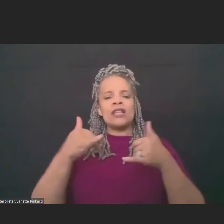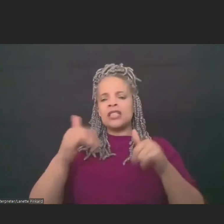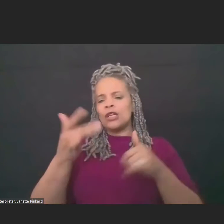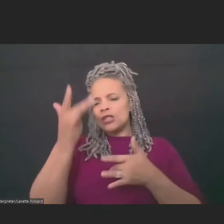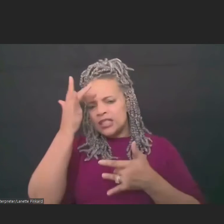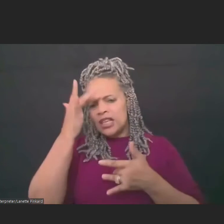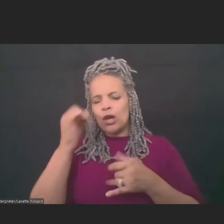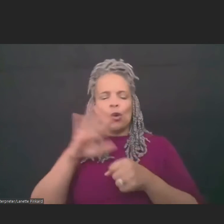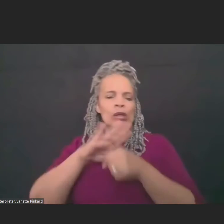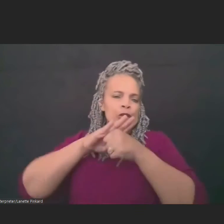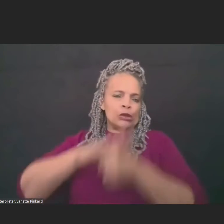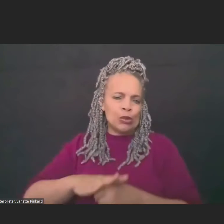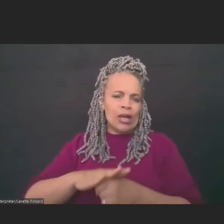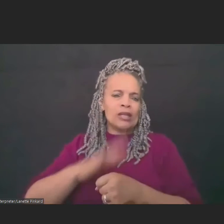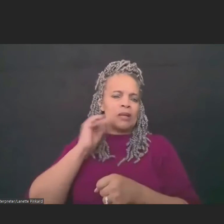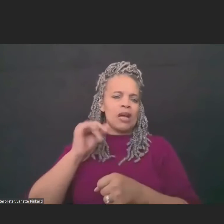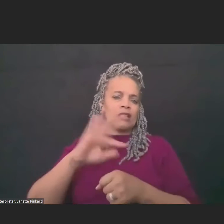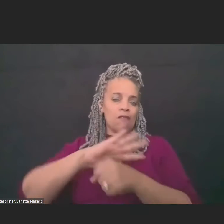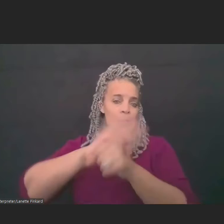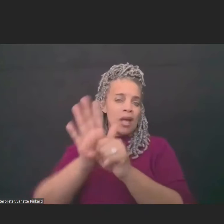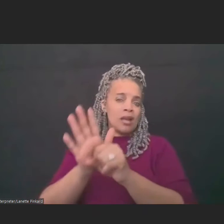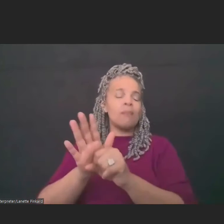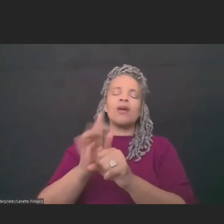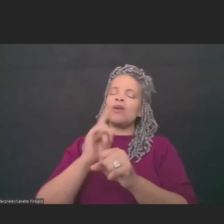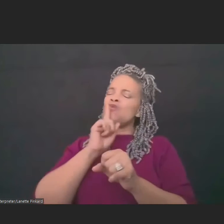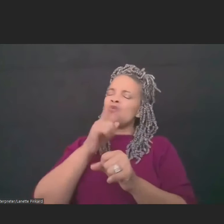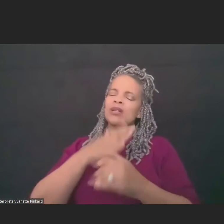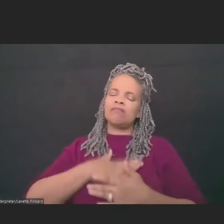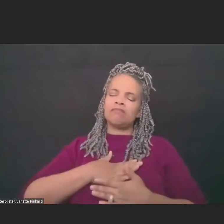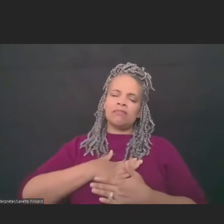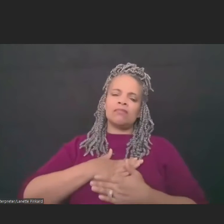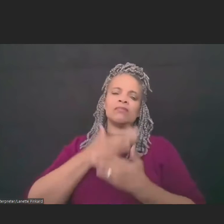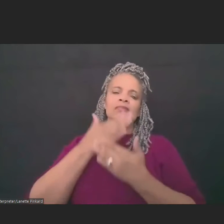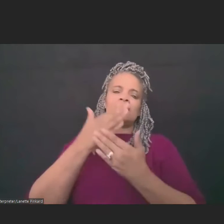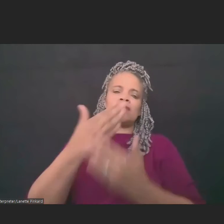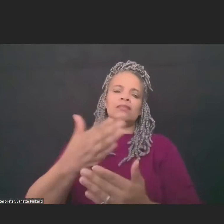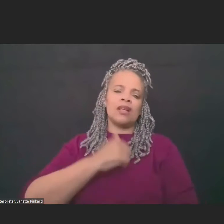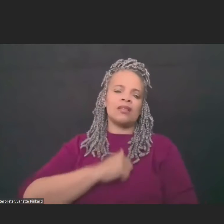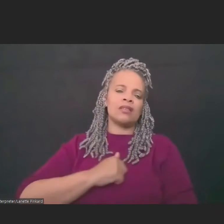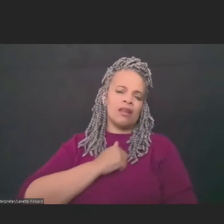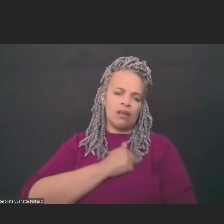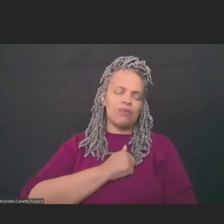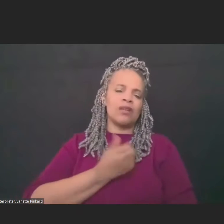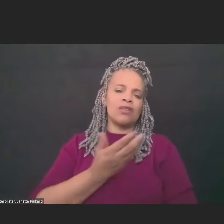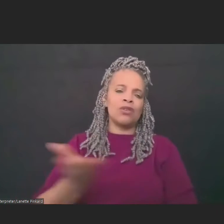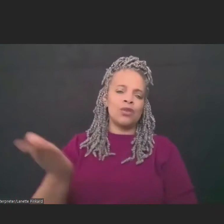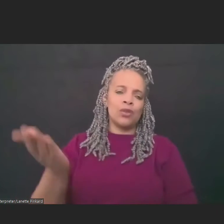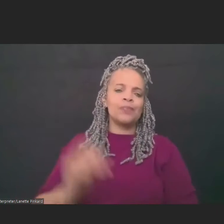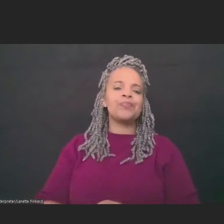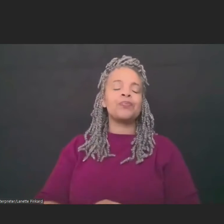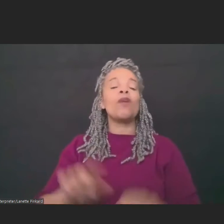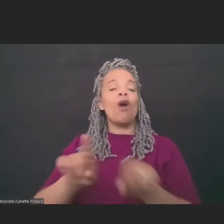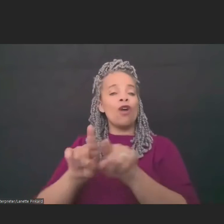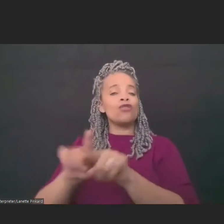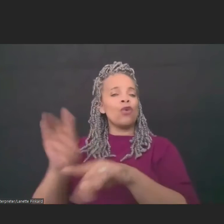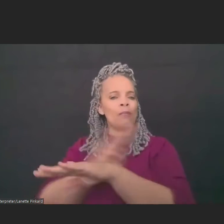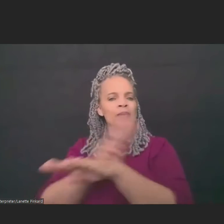the pandemic, that we extend our sympathies to you, and also those businesses that are still affected.